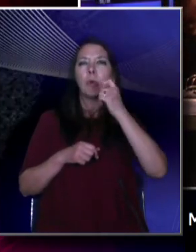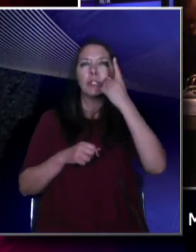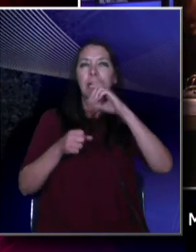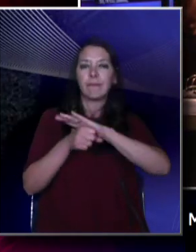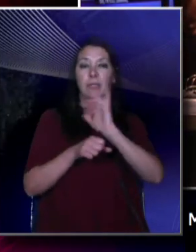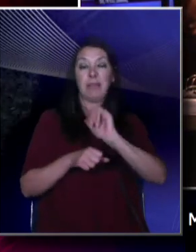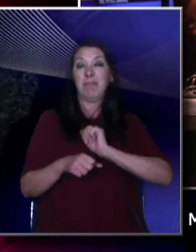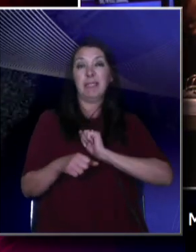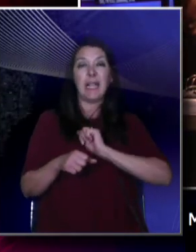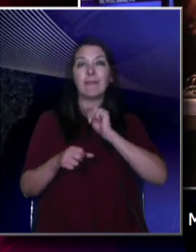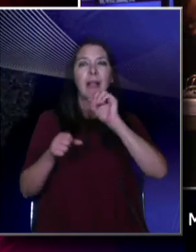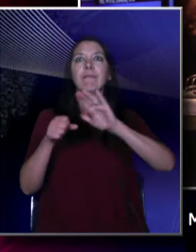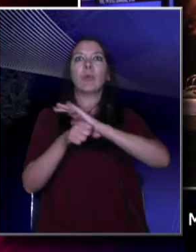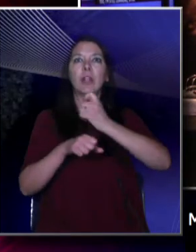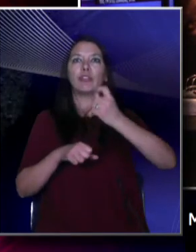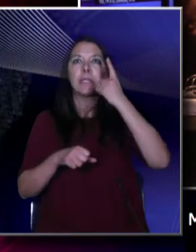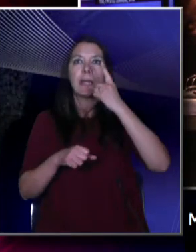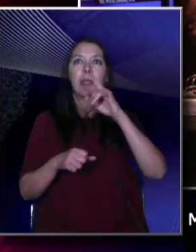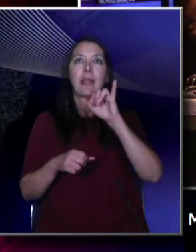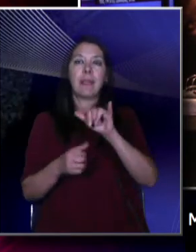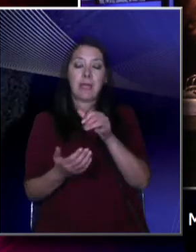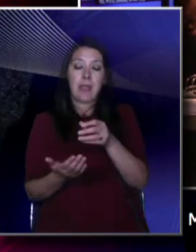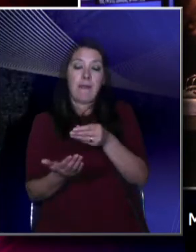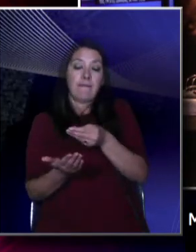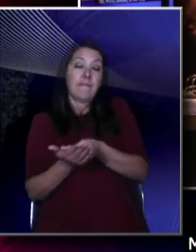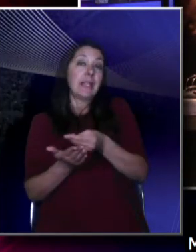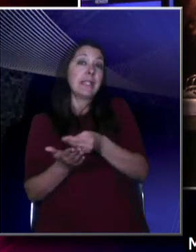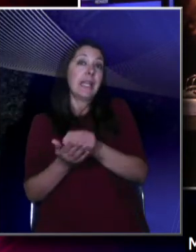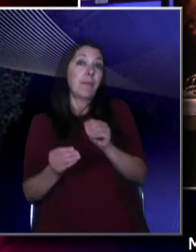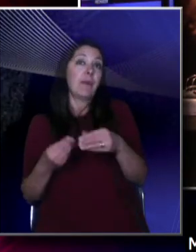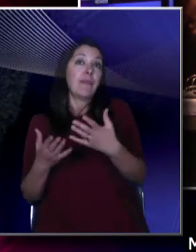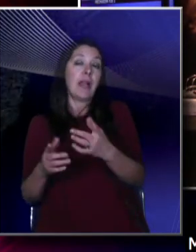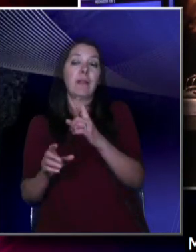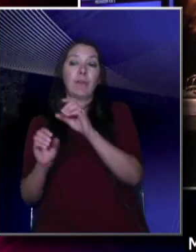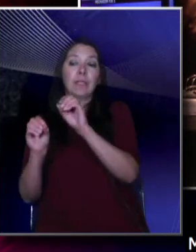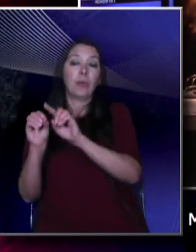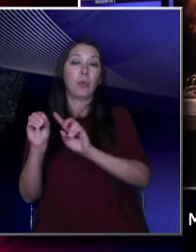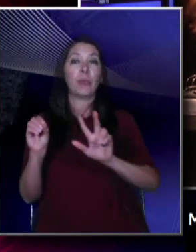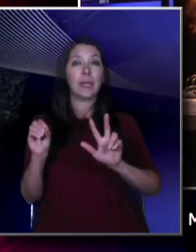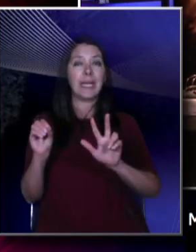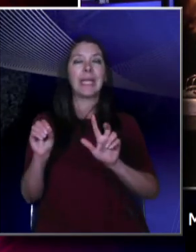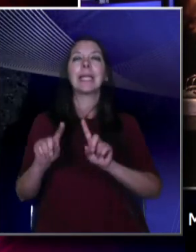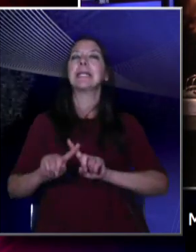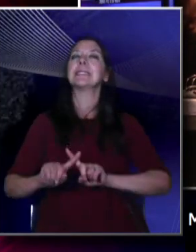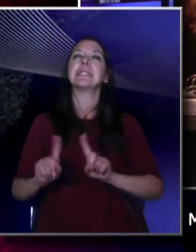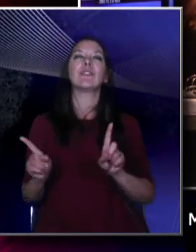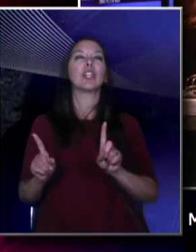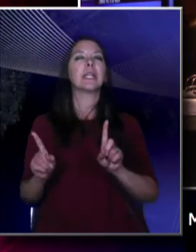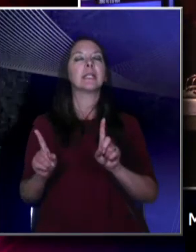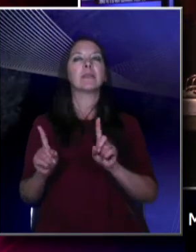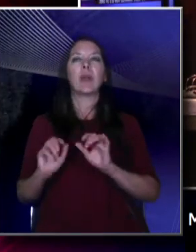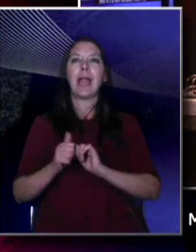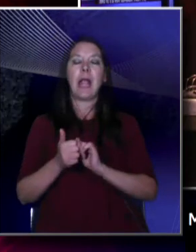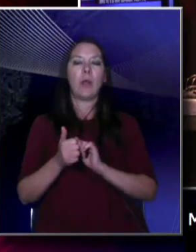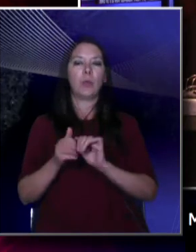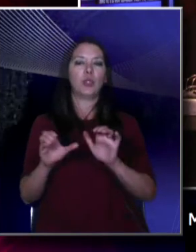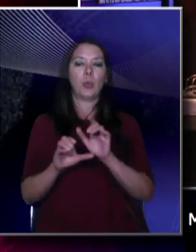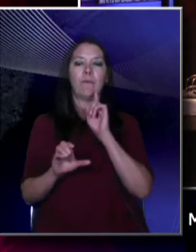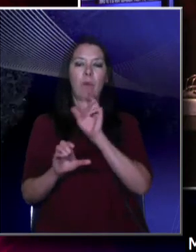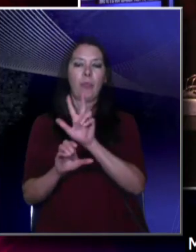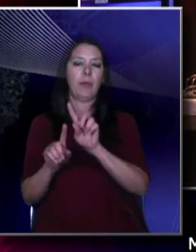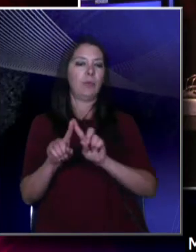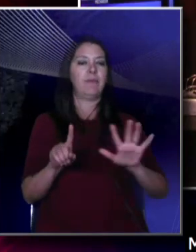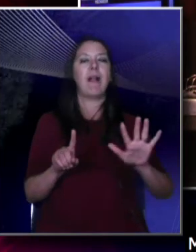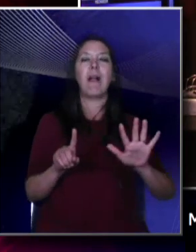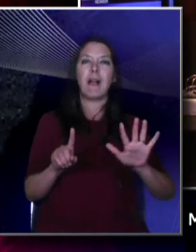the funding mechanism for 0 to 3 is very different from the funding mechanism for 3 to